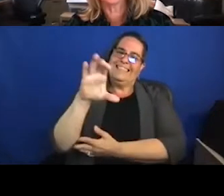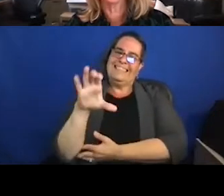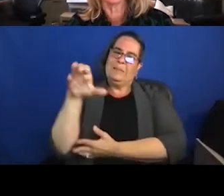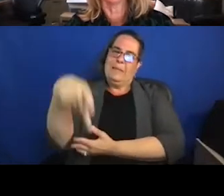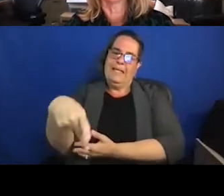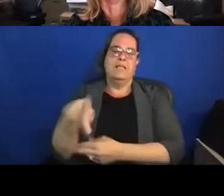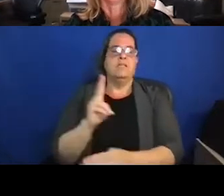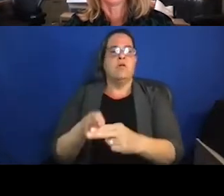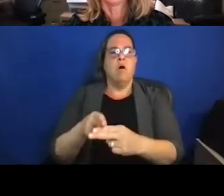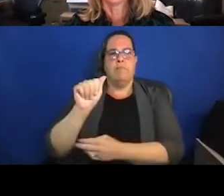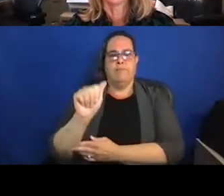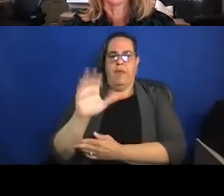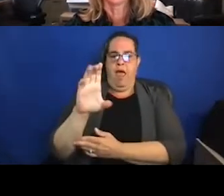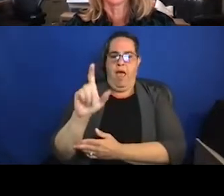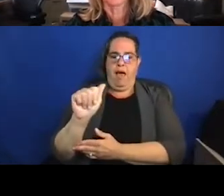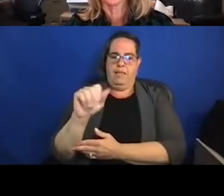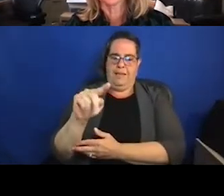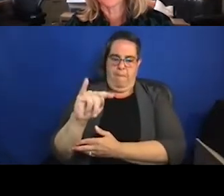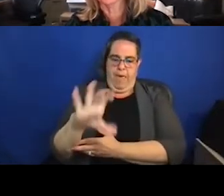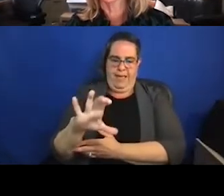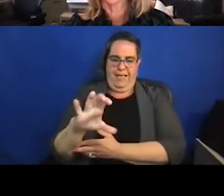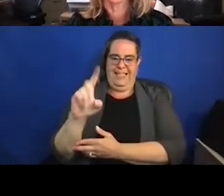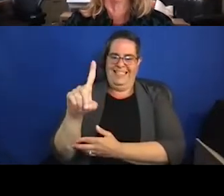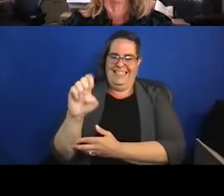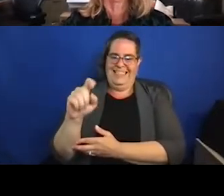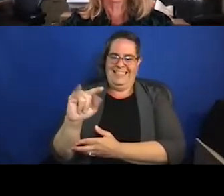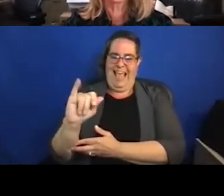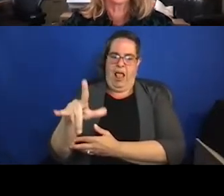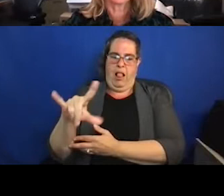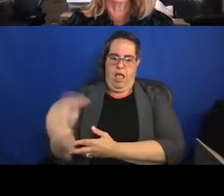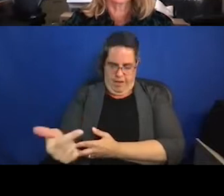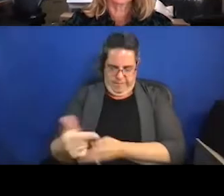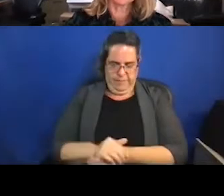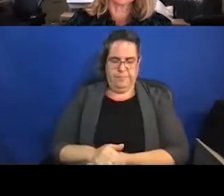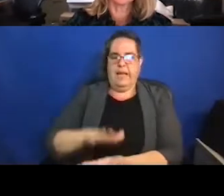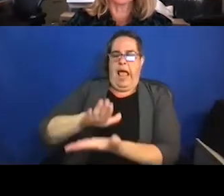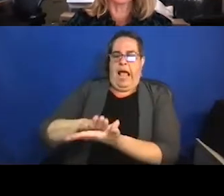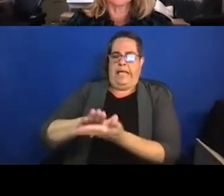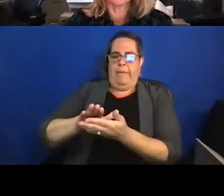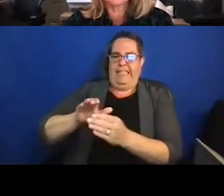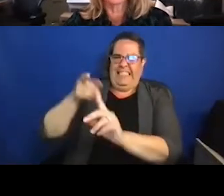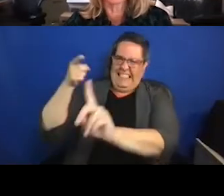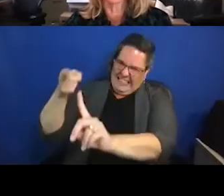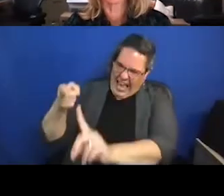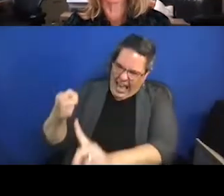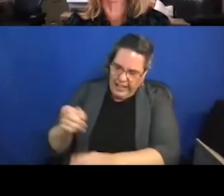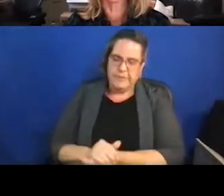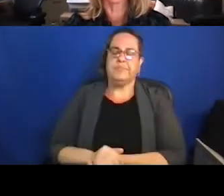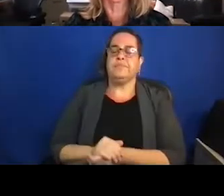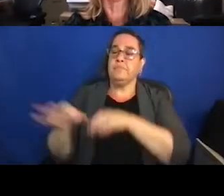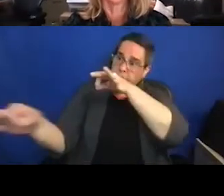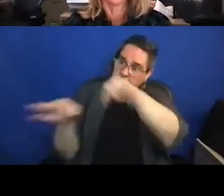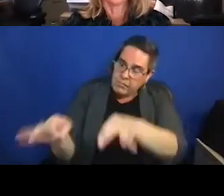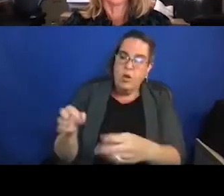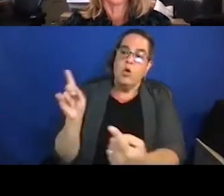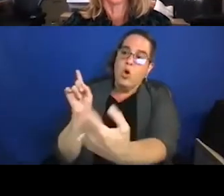academic detailing, which is a process by which you go to the doctors and any of the prescribing